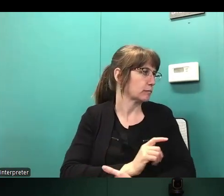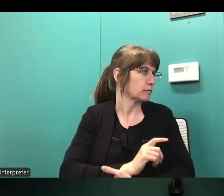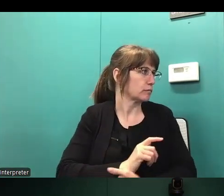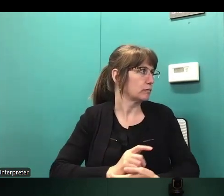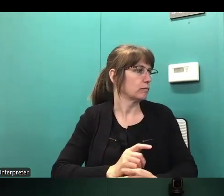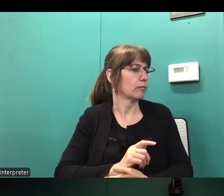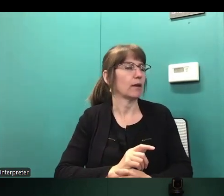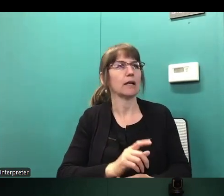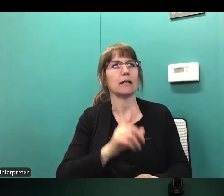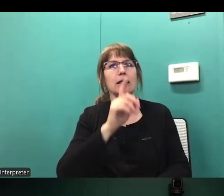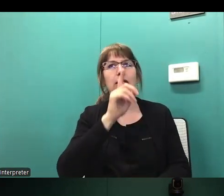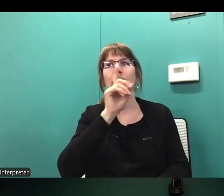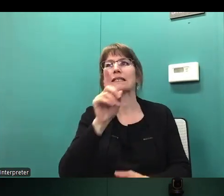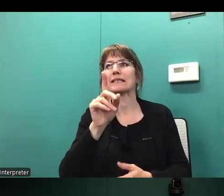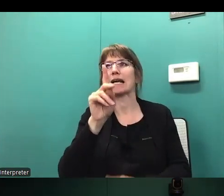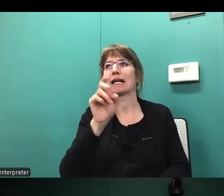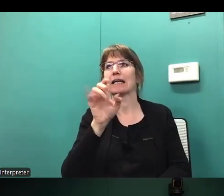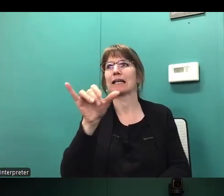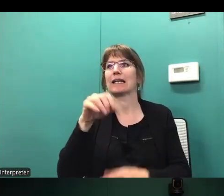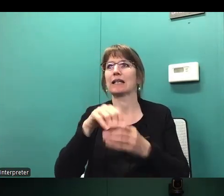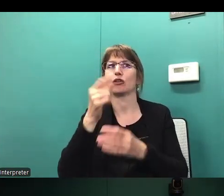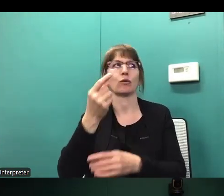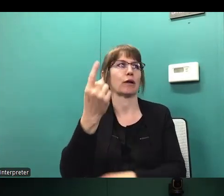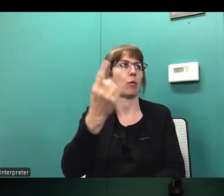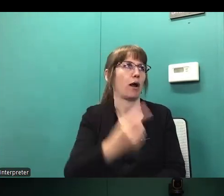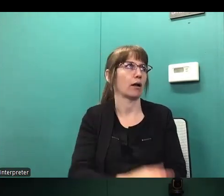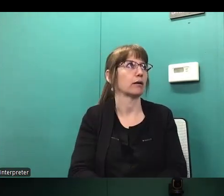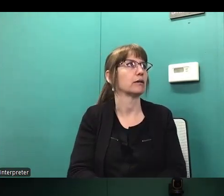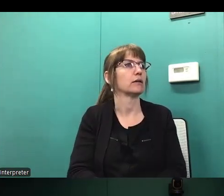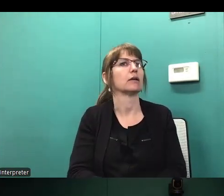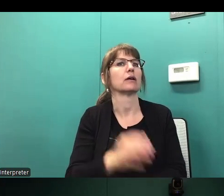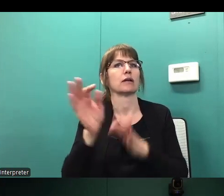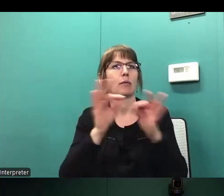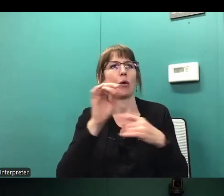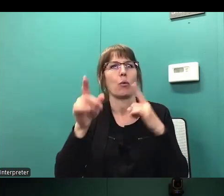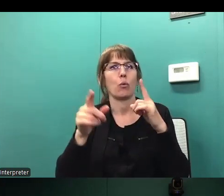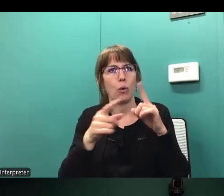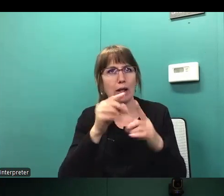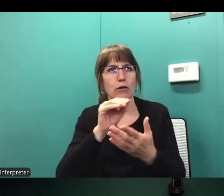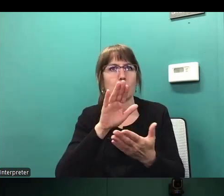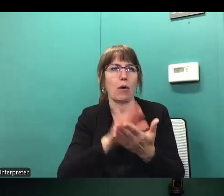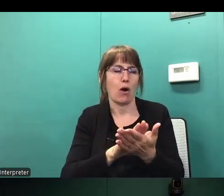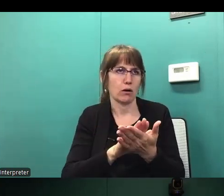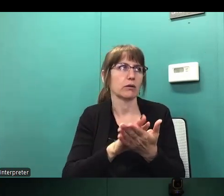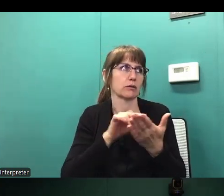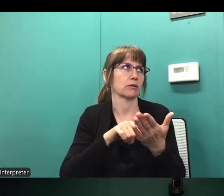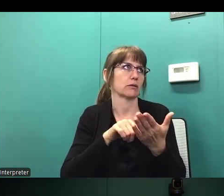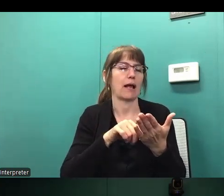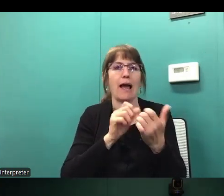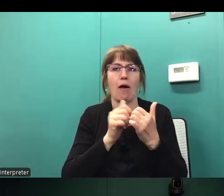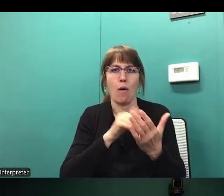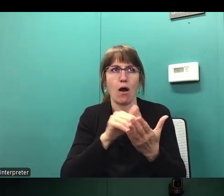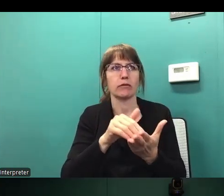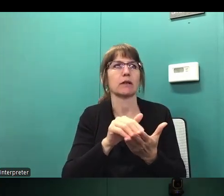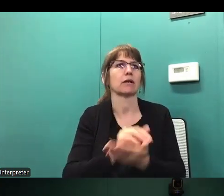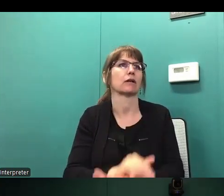is a key in the green one that has when you would be marking emerging, mastered, and generalized, and how often you would need to see